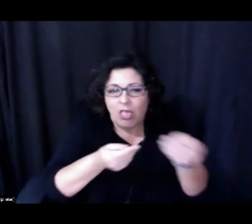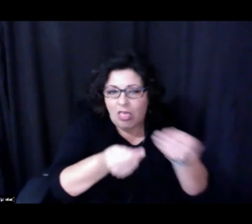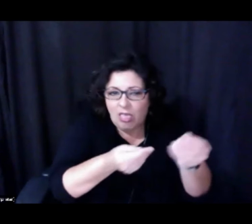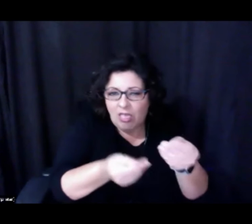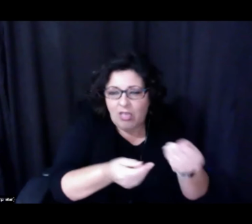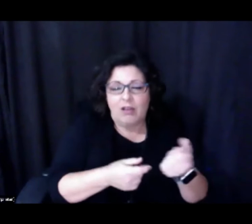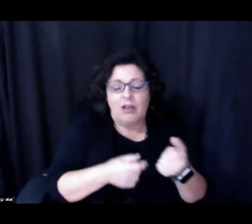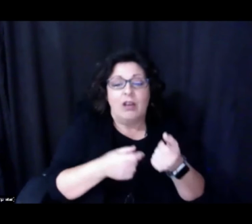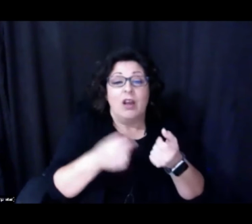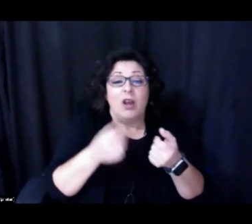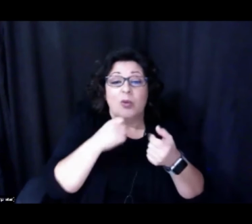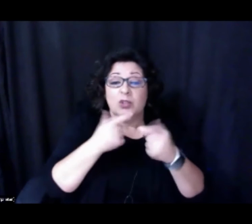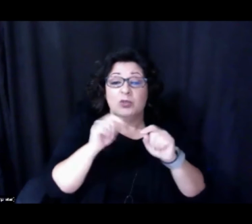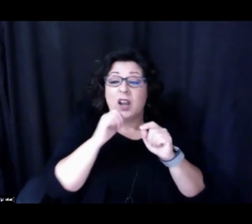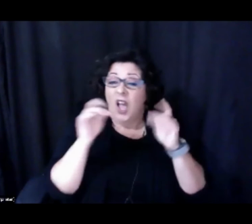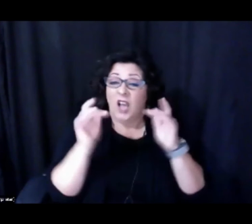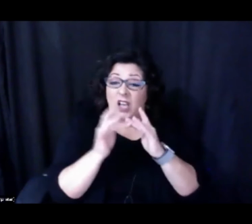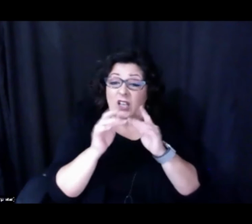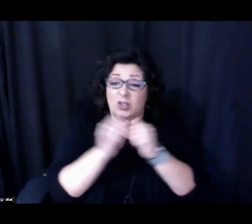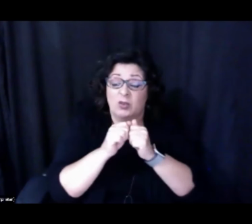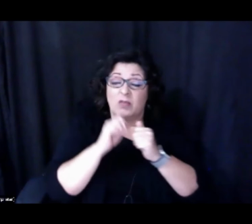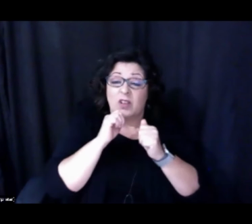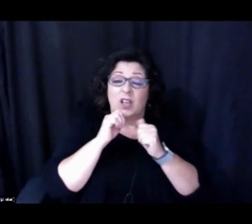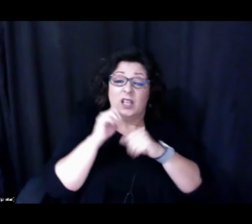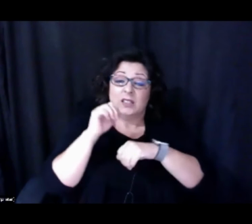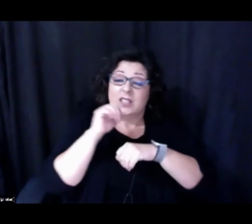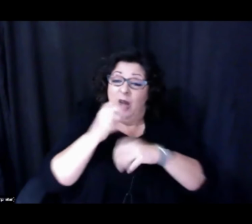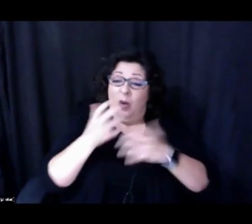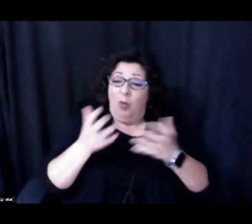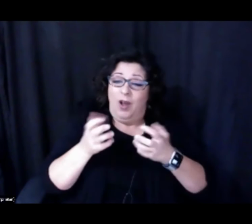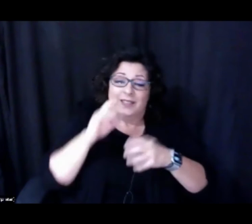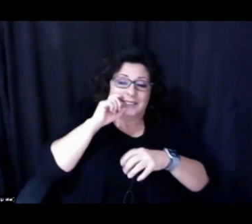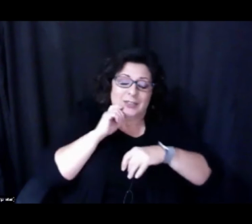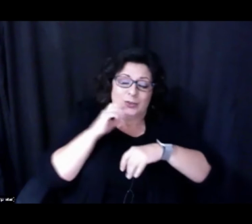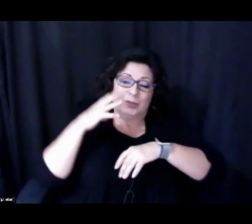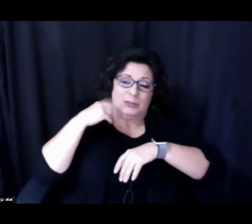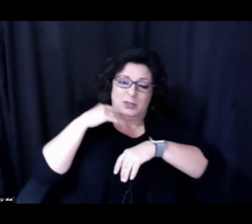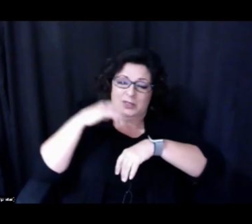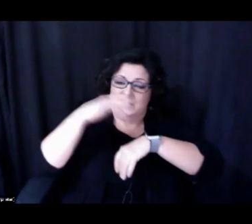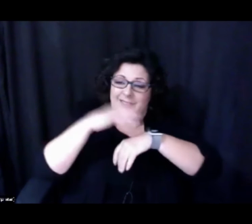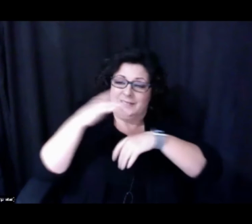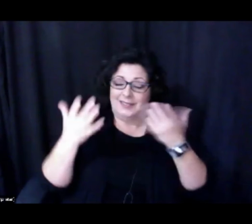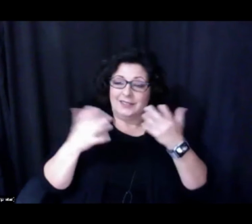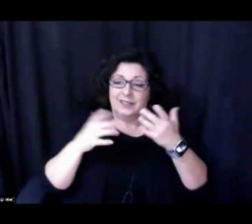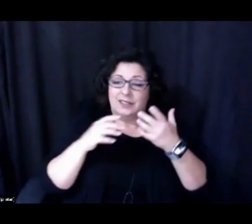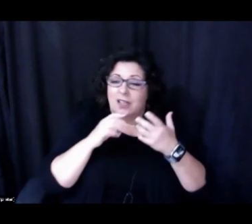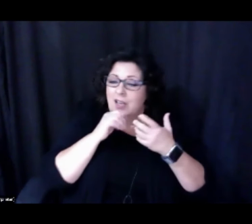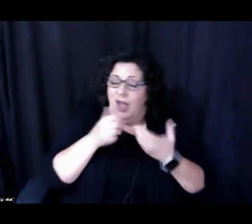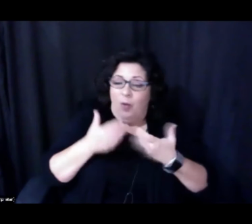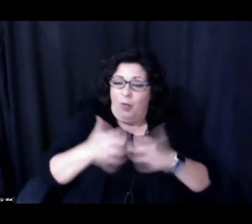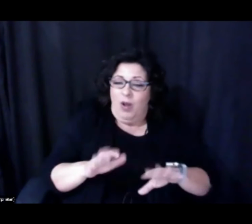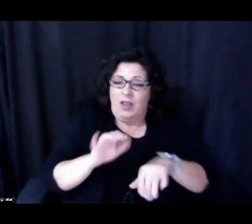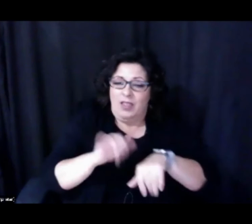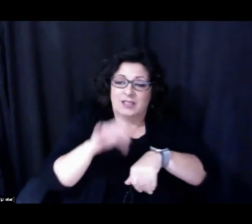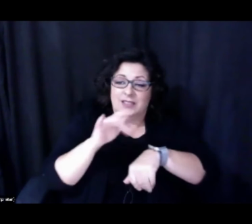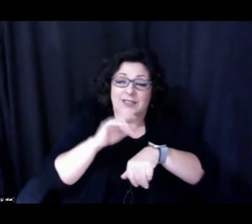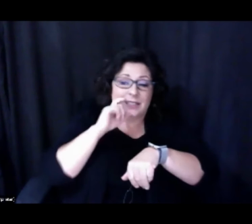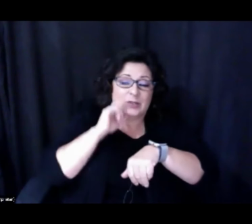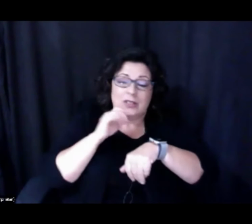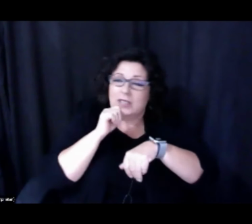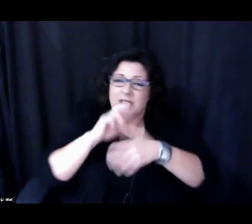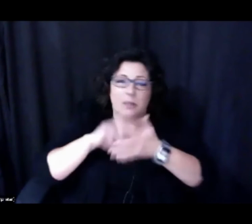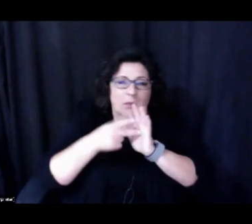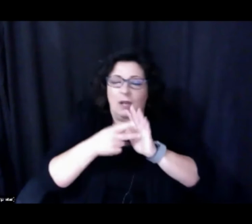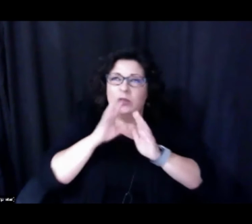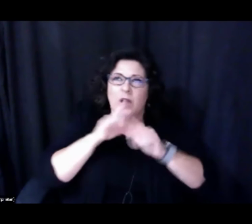We talk about non-contact unwanted sexual experiences. And so this is any unwanted sexual experience that does not involve physical